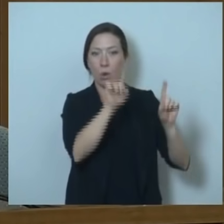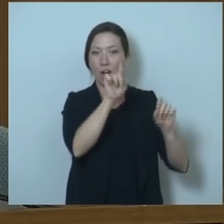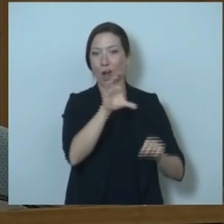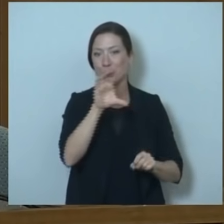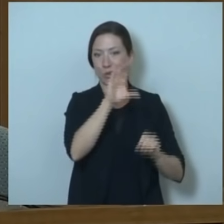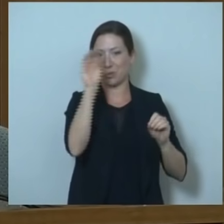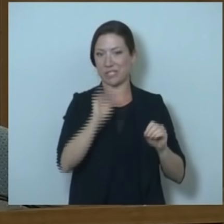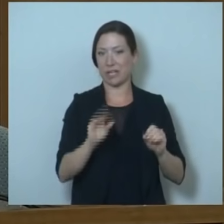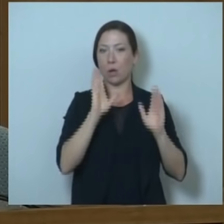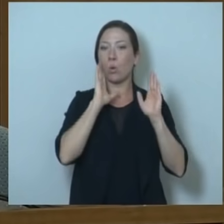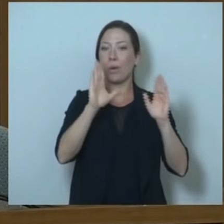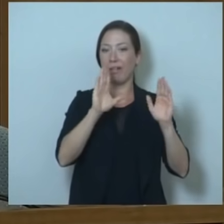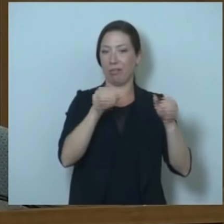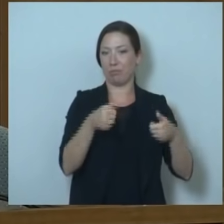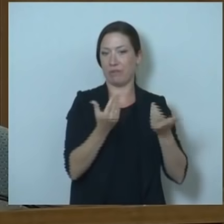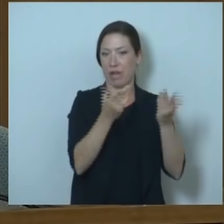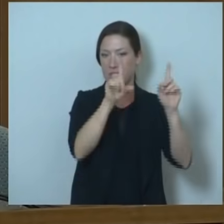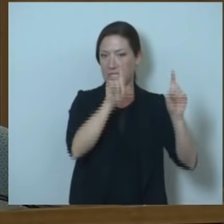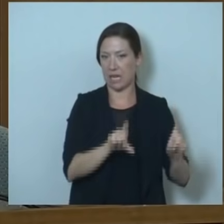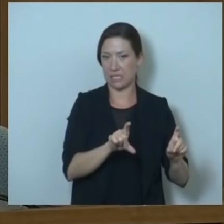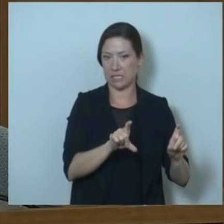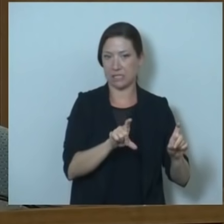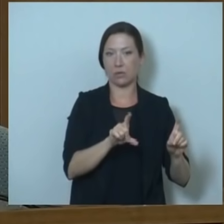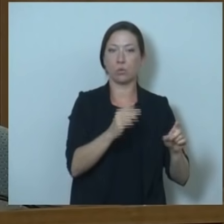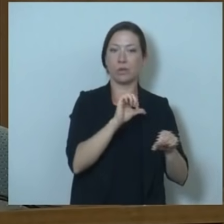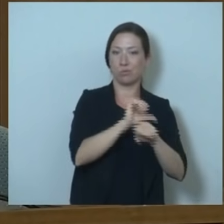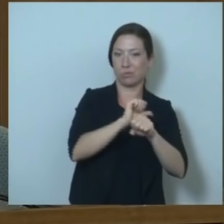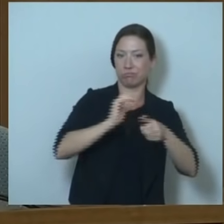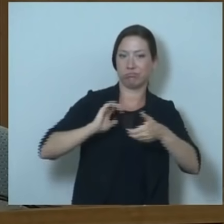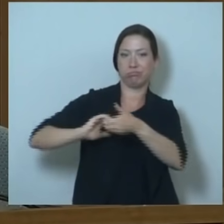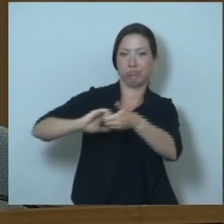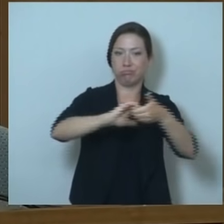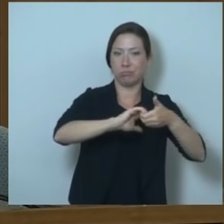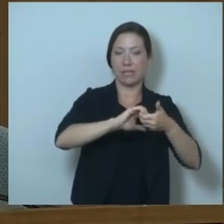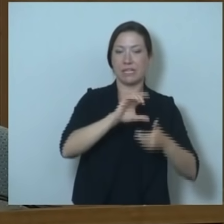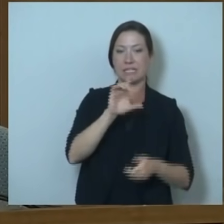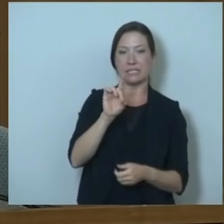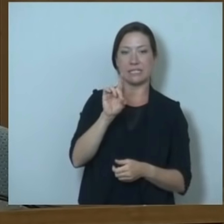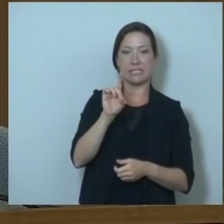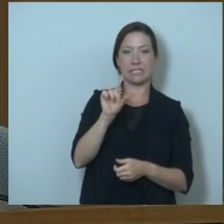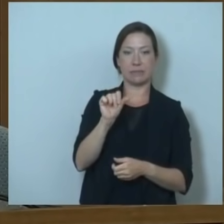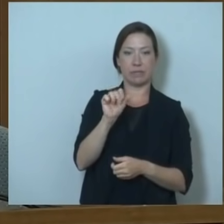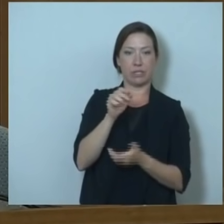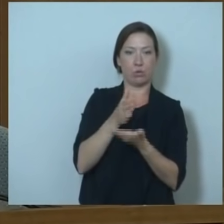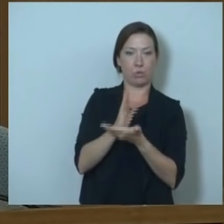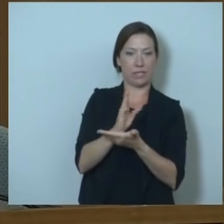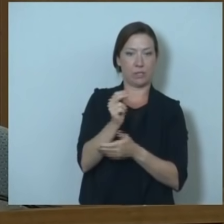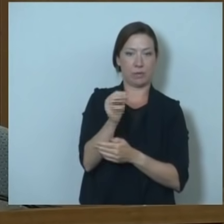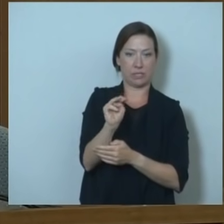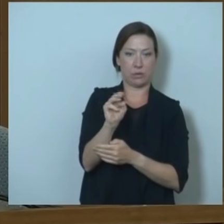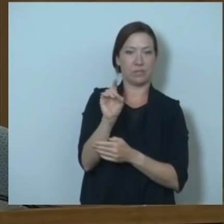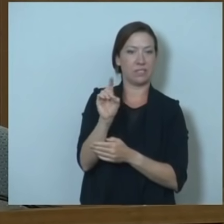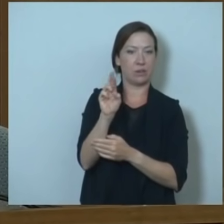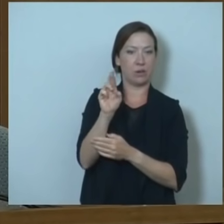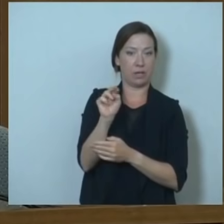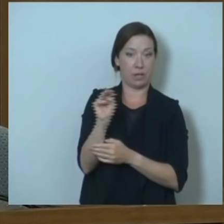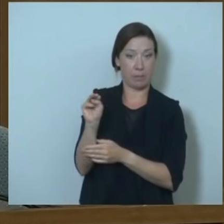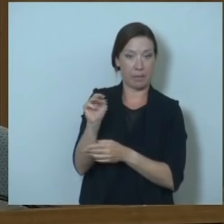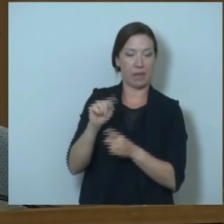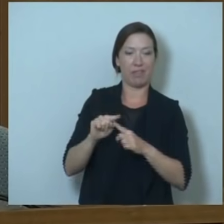with Disability Rights New Mexico and Guardians when we approach testing our individuals. That is